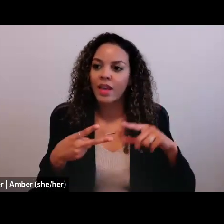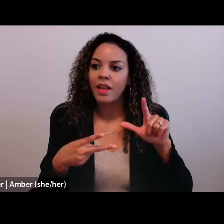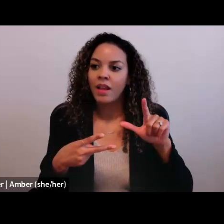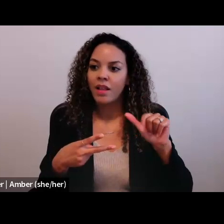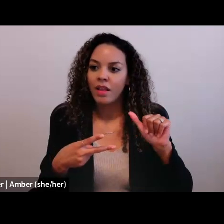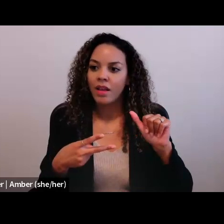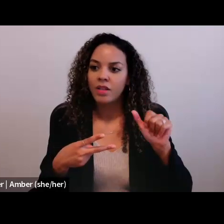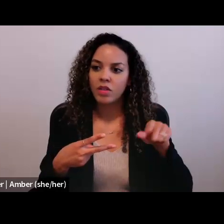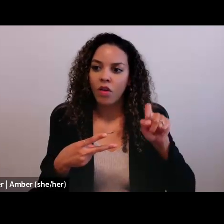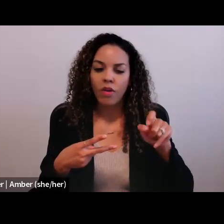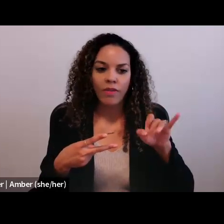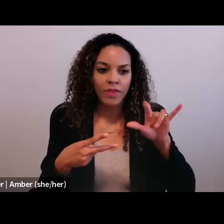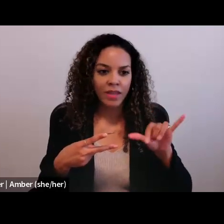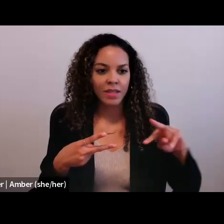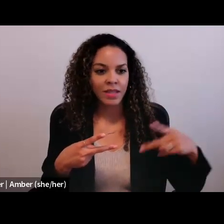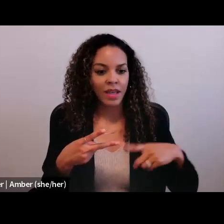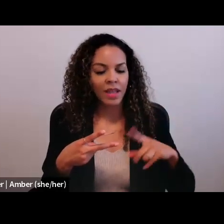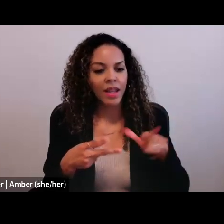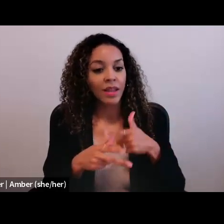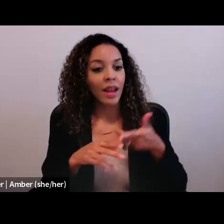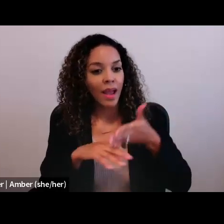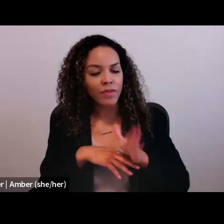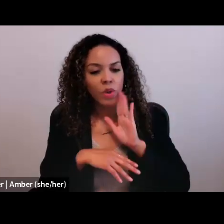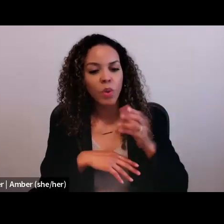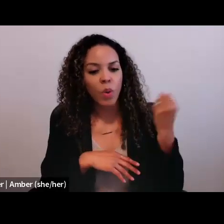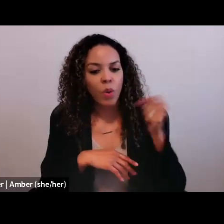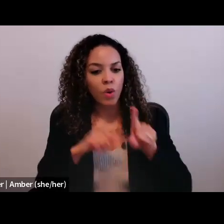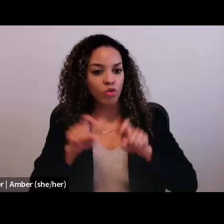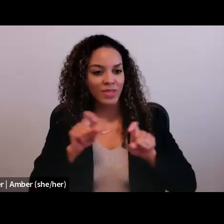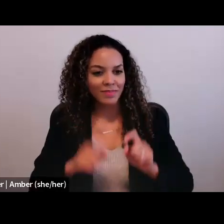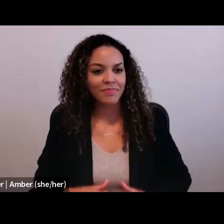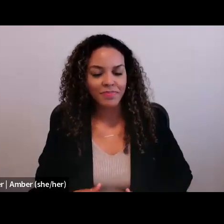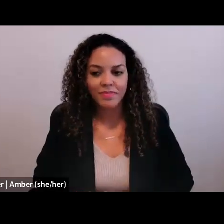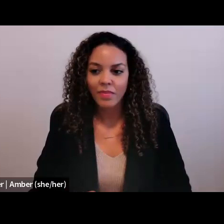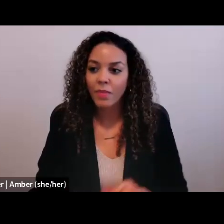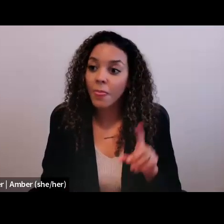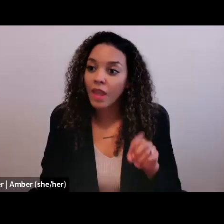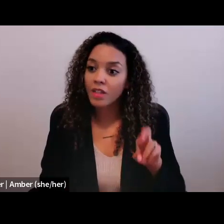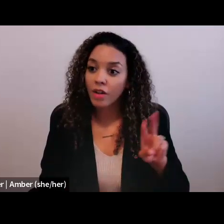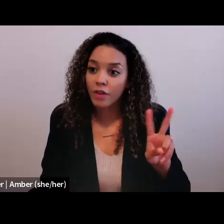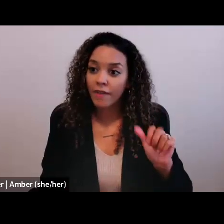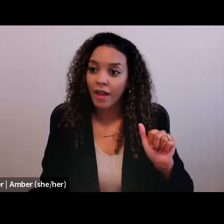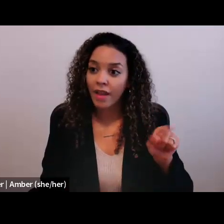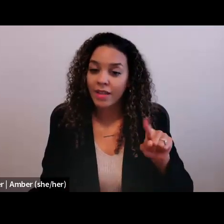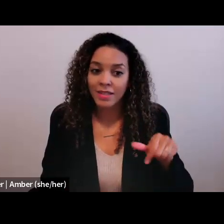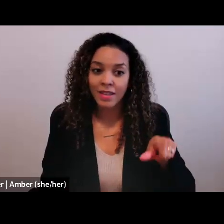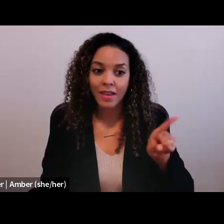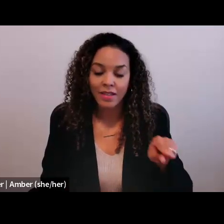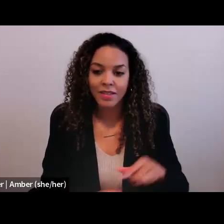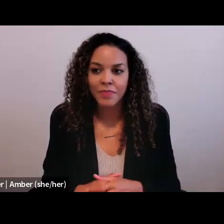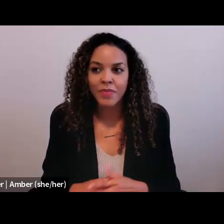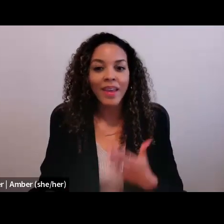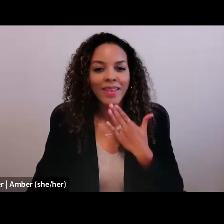then we'll hold for questions at the end of their presentations. Dr. Vasquez. Okay, thank you, Dr.